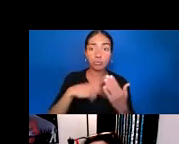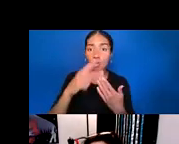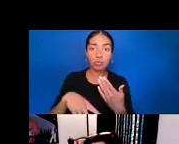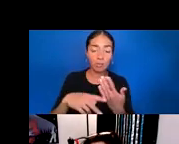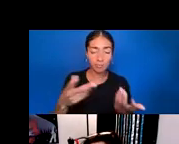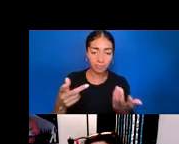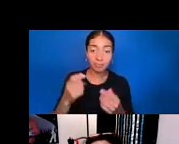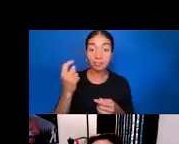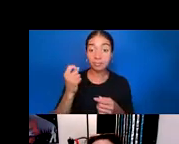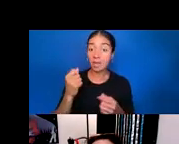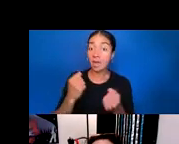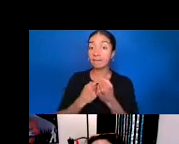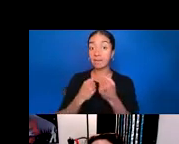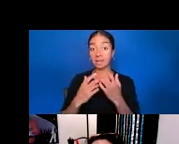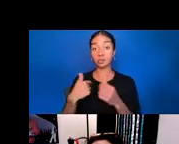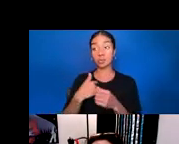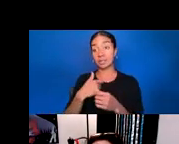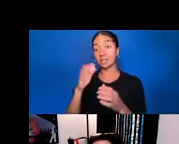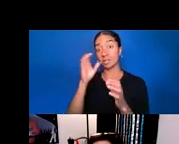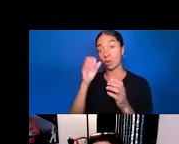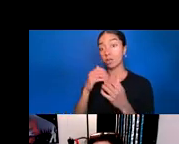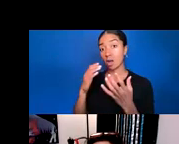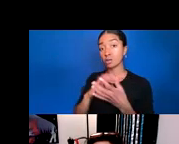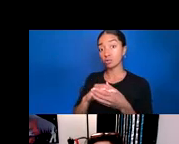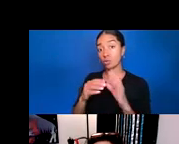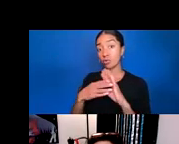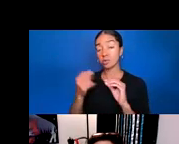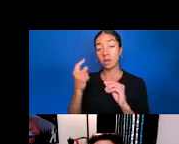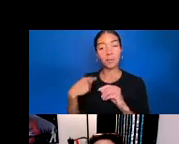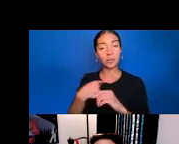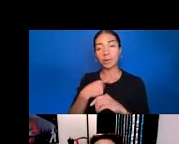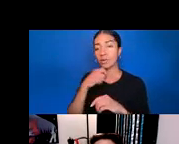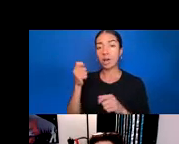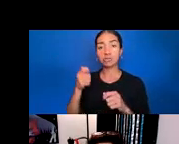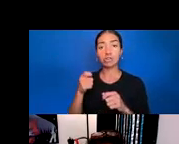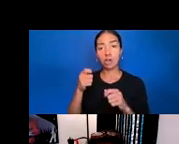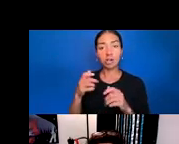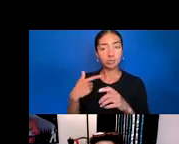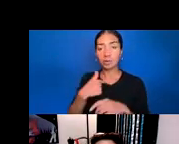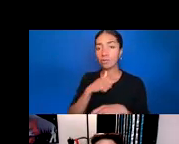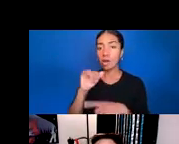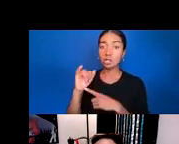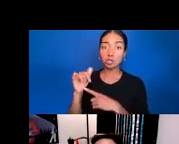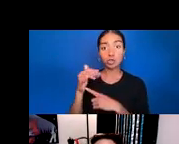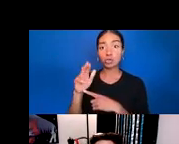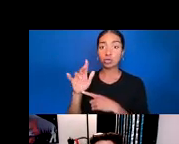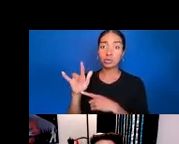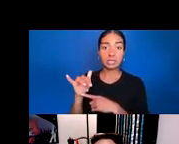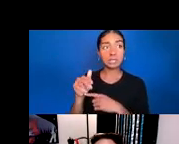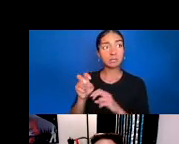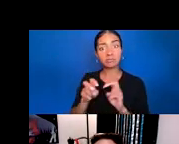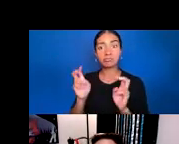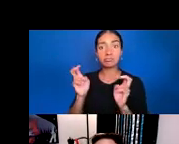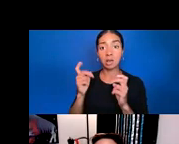lot of stories, we are not judges or juries, but we are supporters, and we are